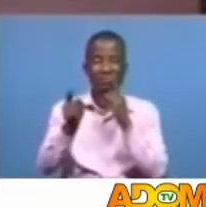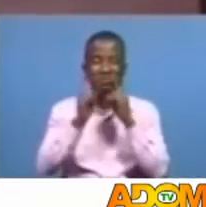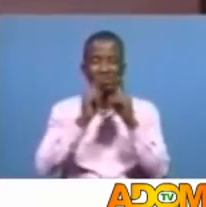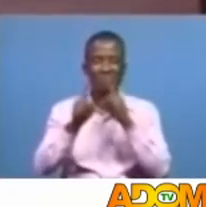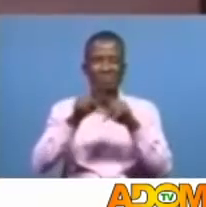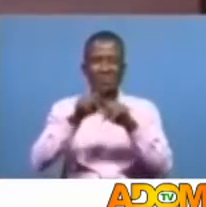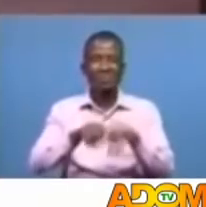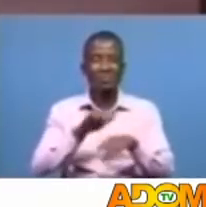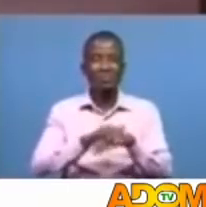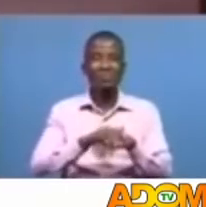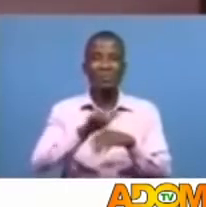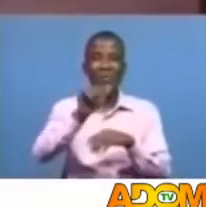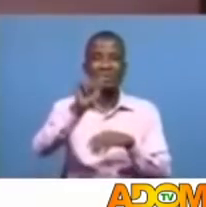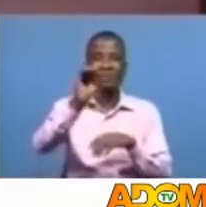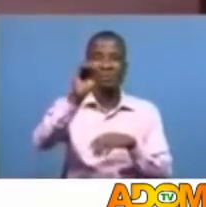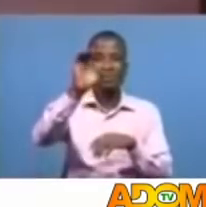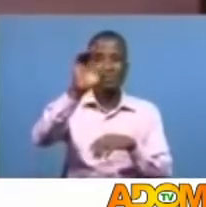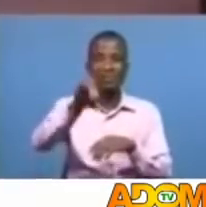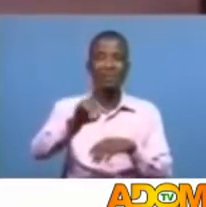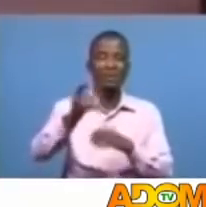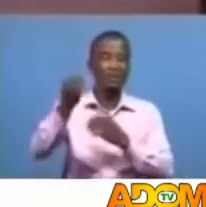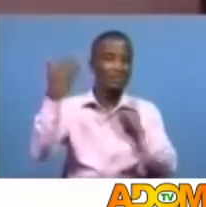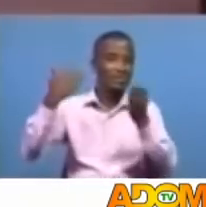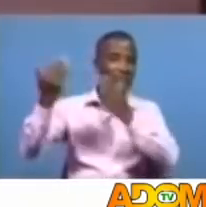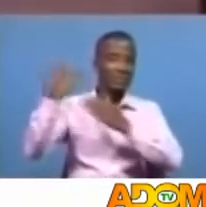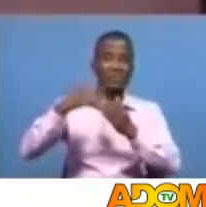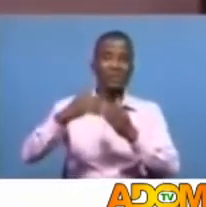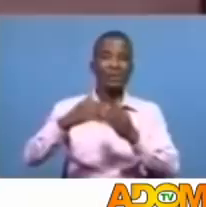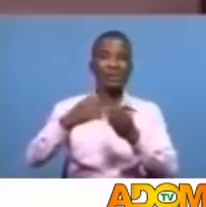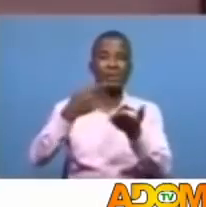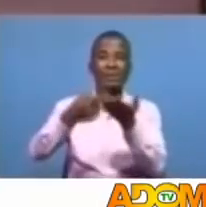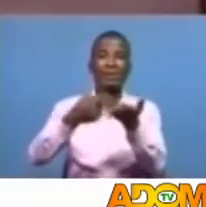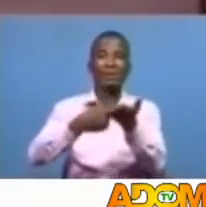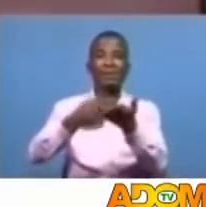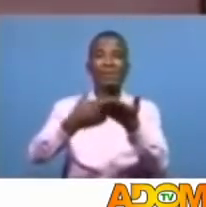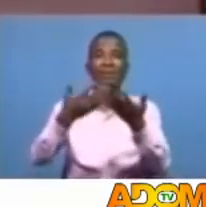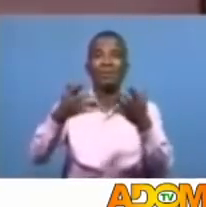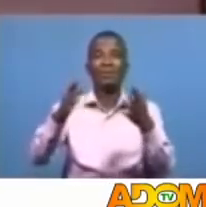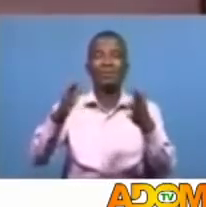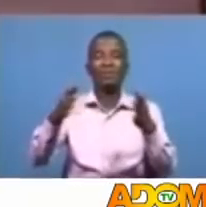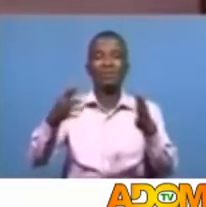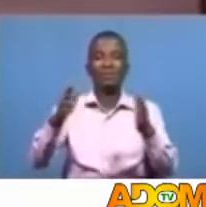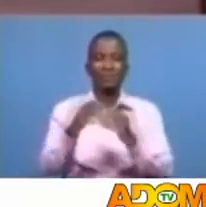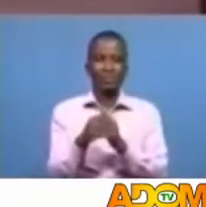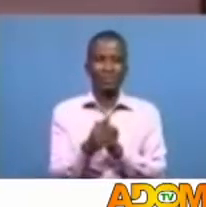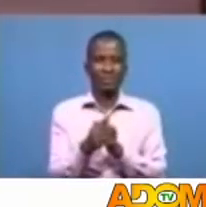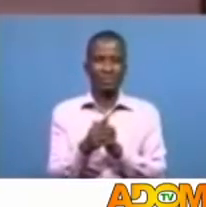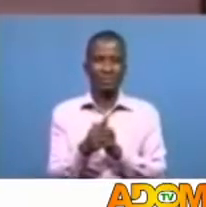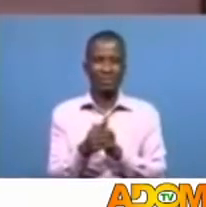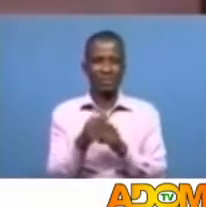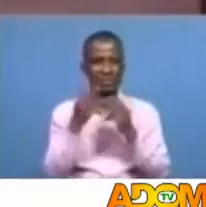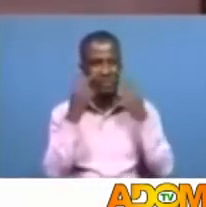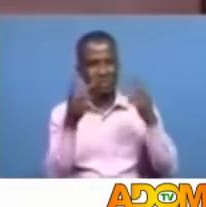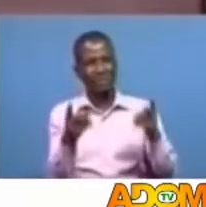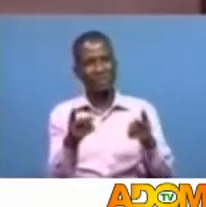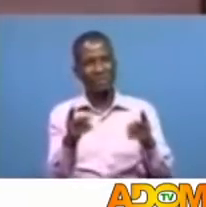with earlier on, A, B, C, D, which we have demonstrated to be hollow and of no merit.